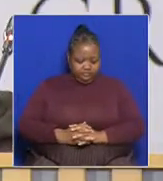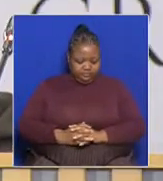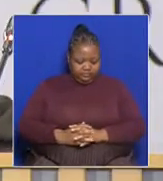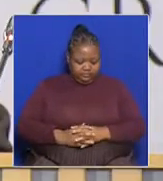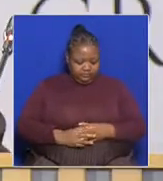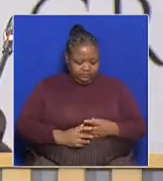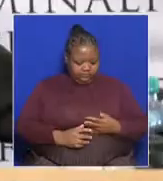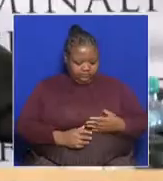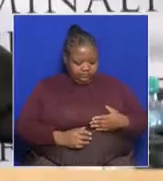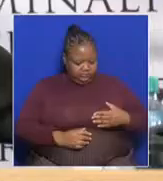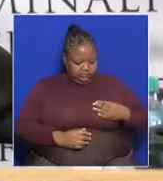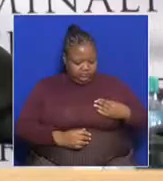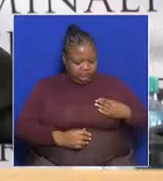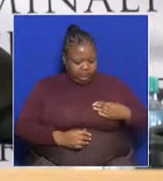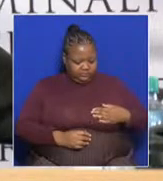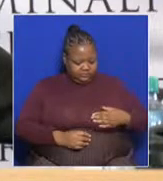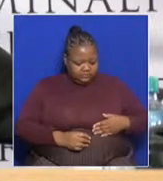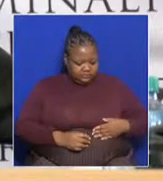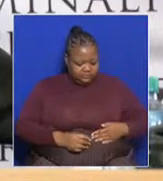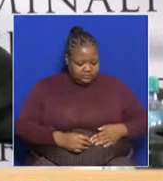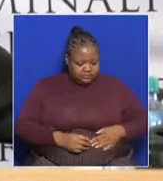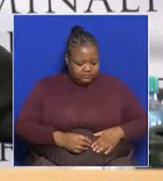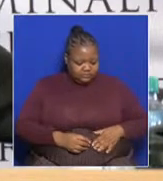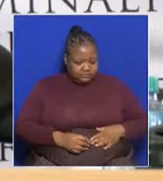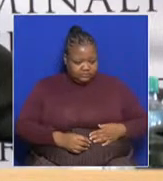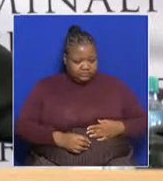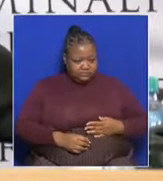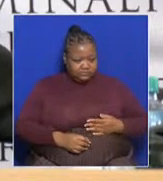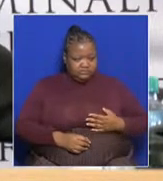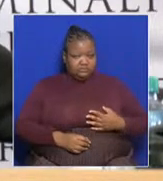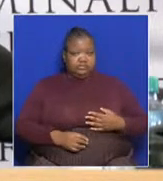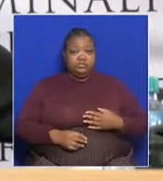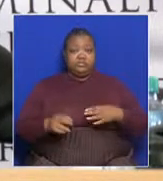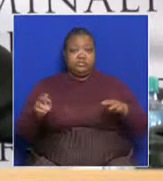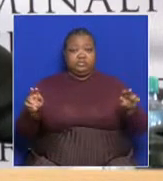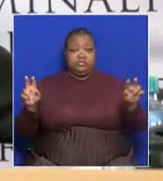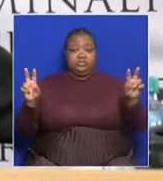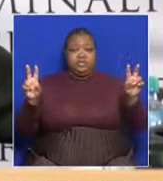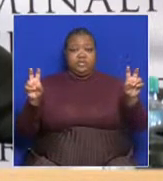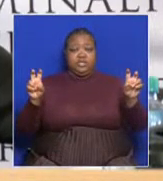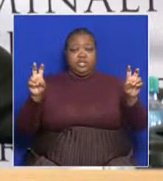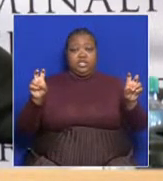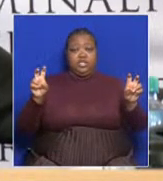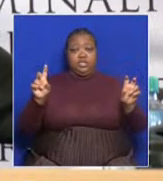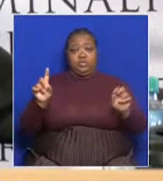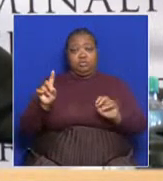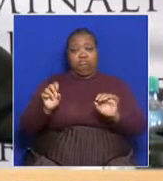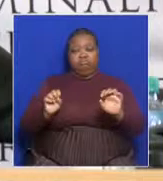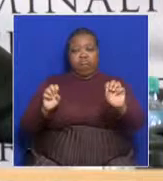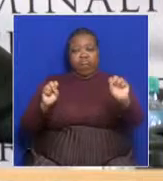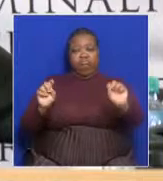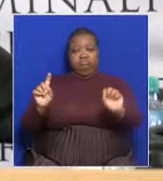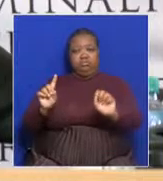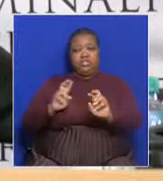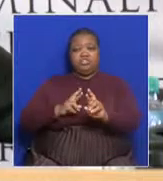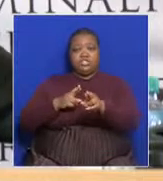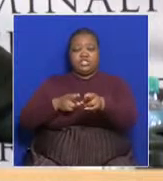And this issue you raised, particularly in response to a question the chair had asked